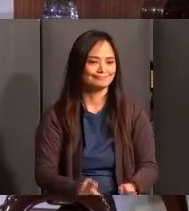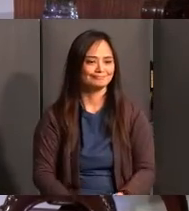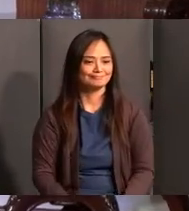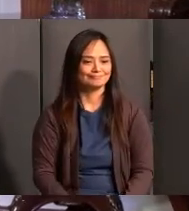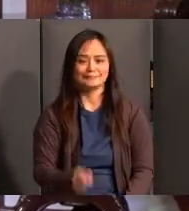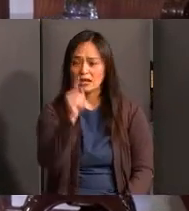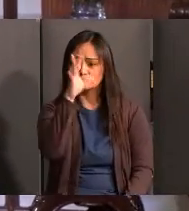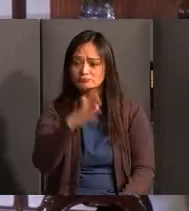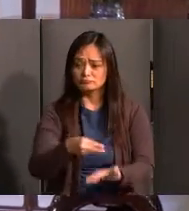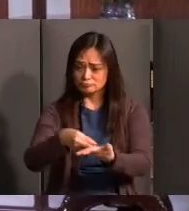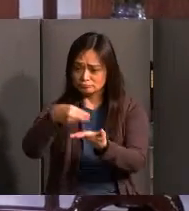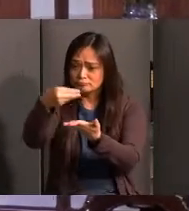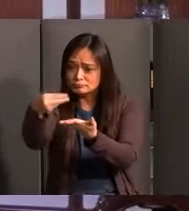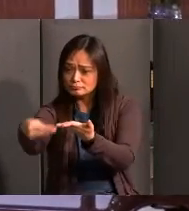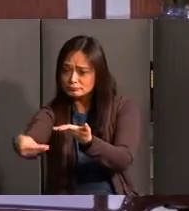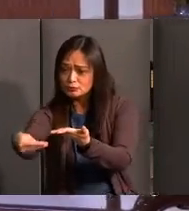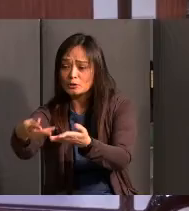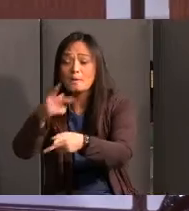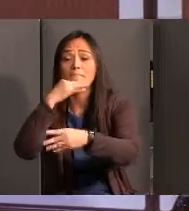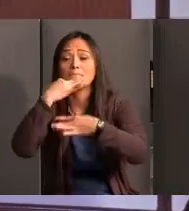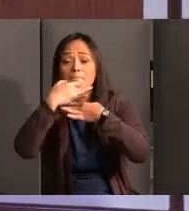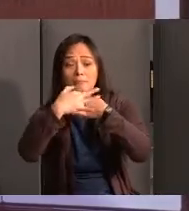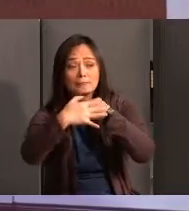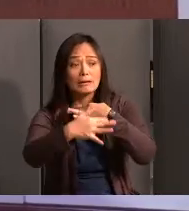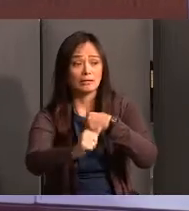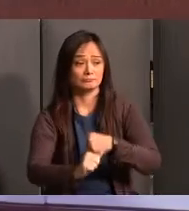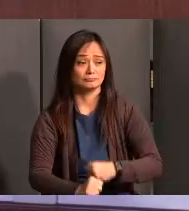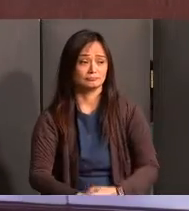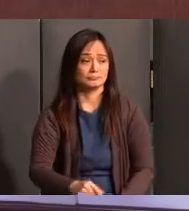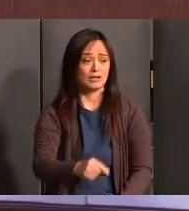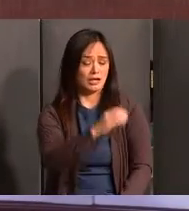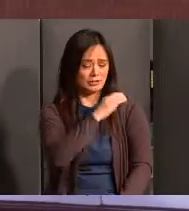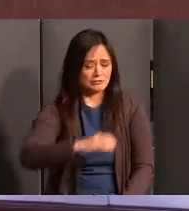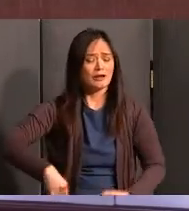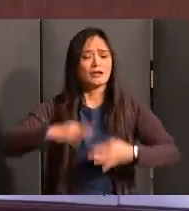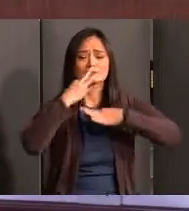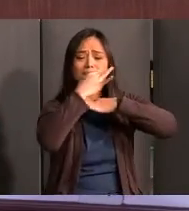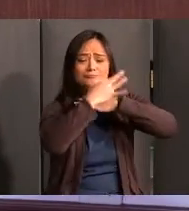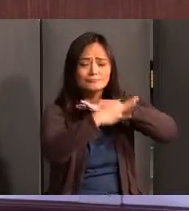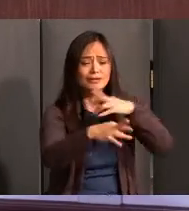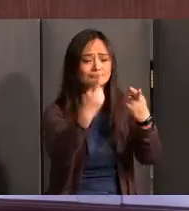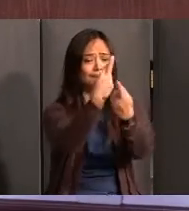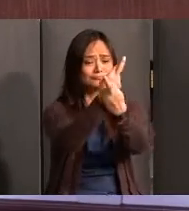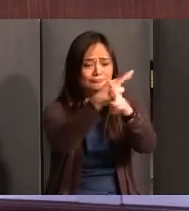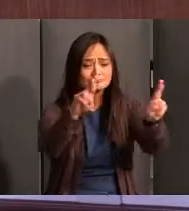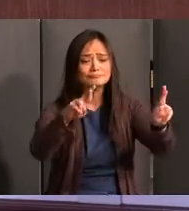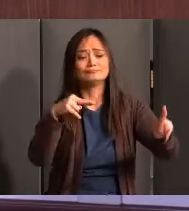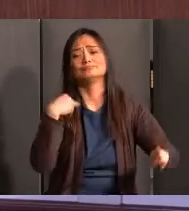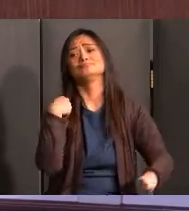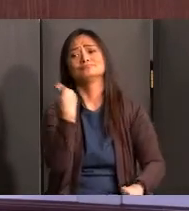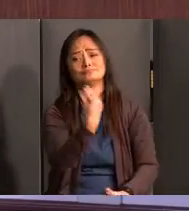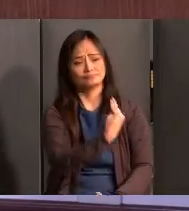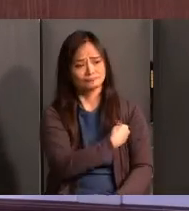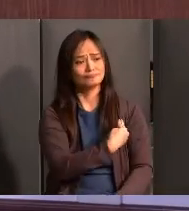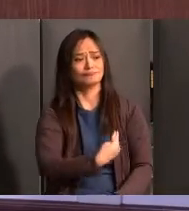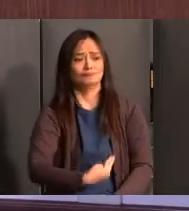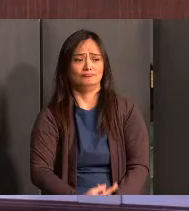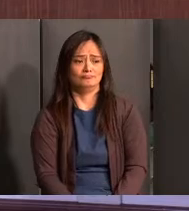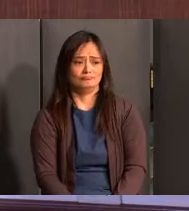And it took the very blood of Christ to redeem us. Look at Acts chapter 20 and